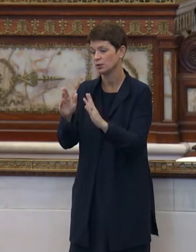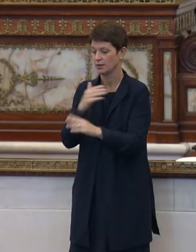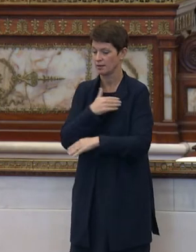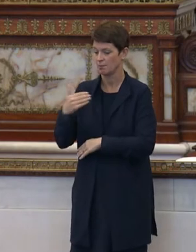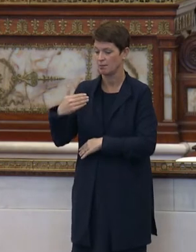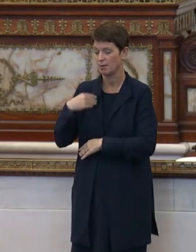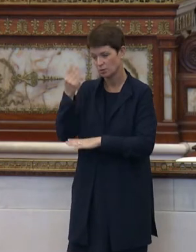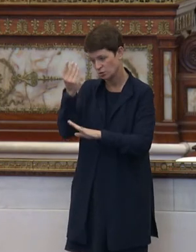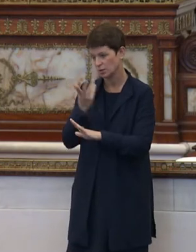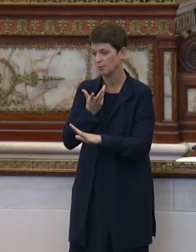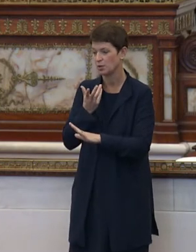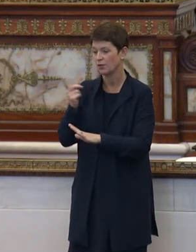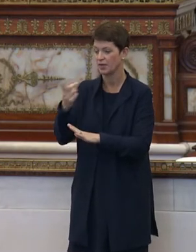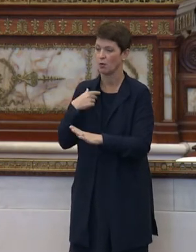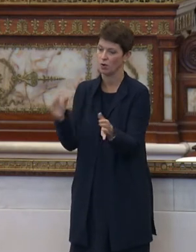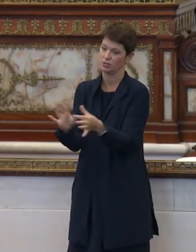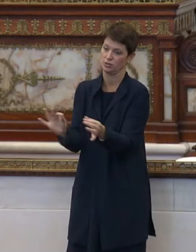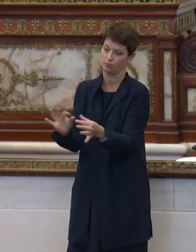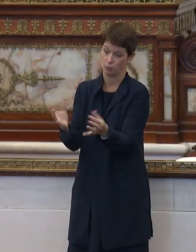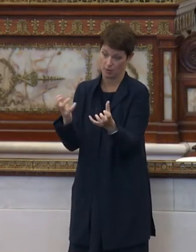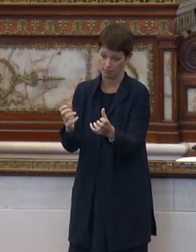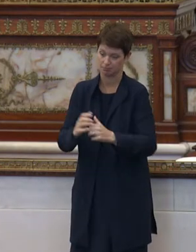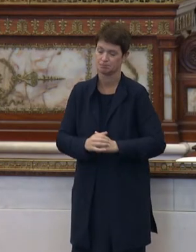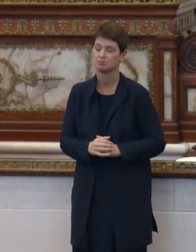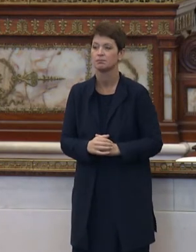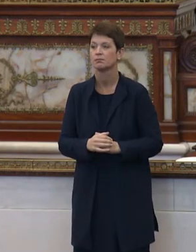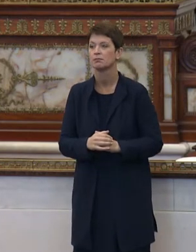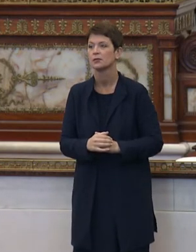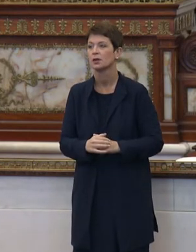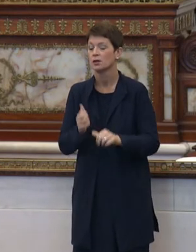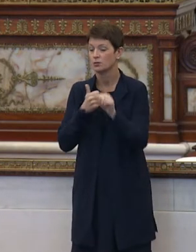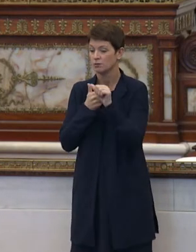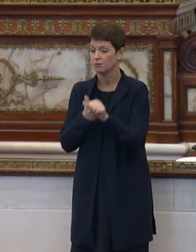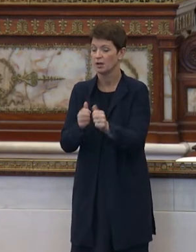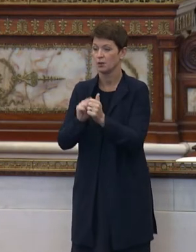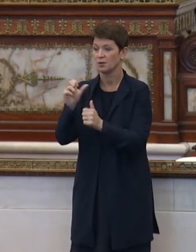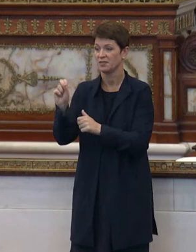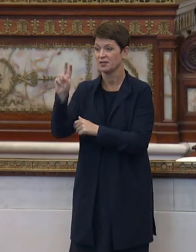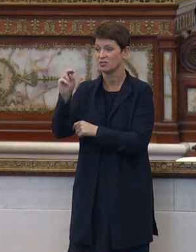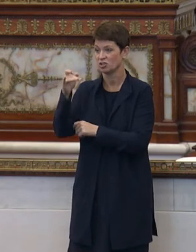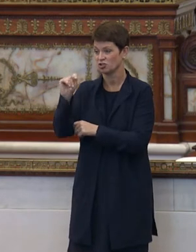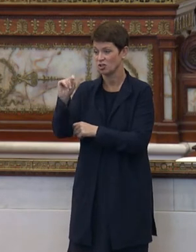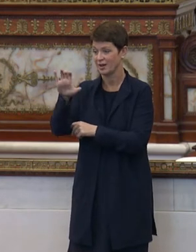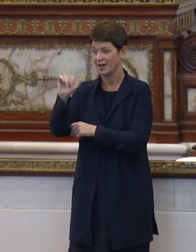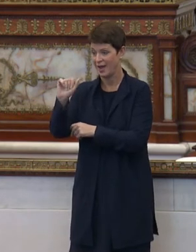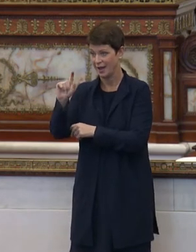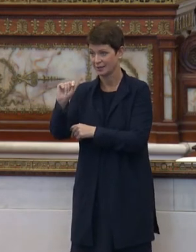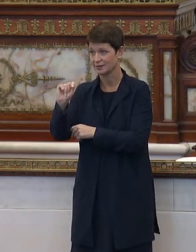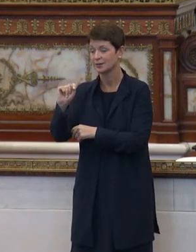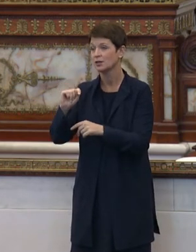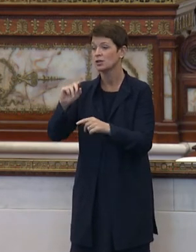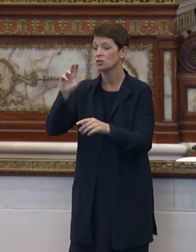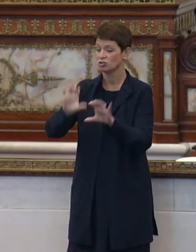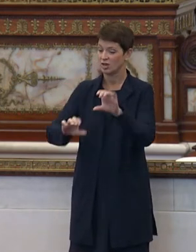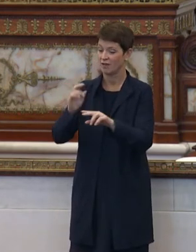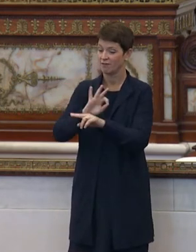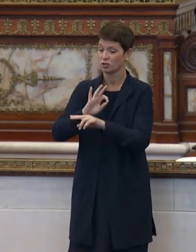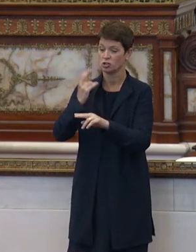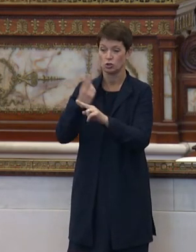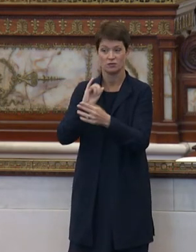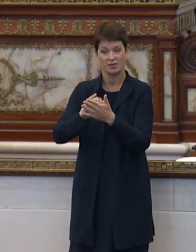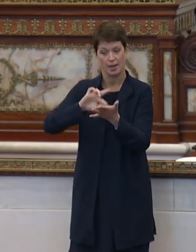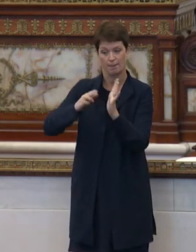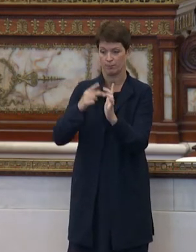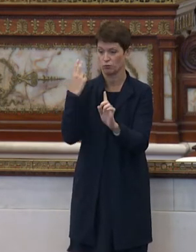members to signify that they wish to be recognized. And in order to comply with the Sunshine Act, the chat feature must only be used for this